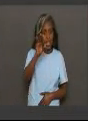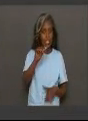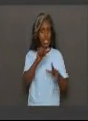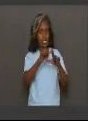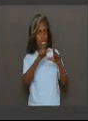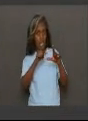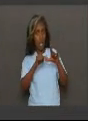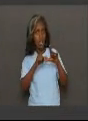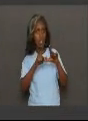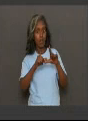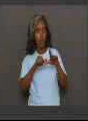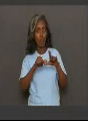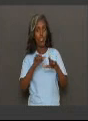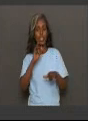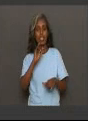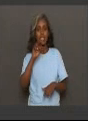of inclination.